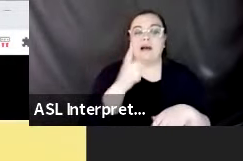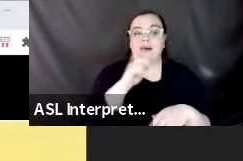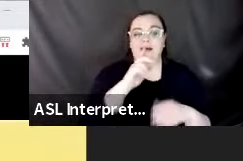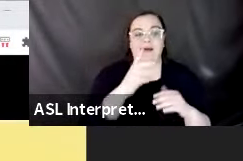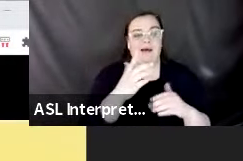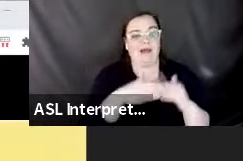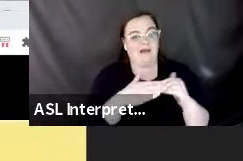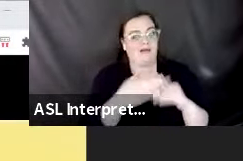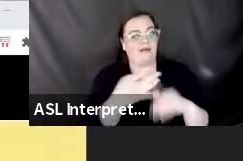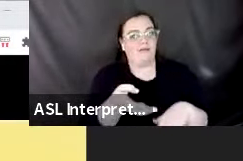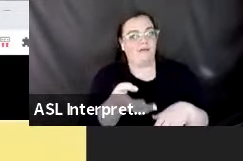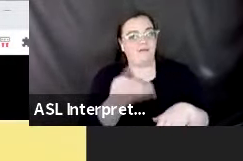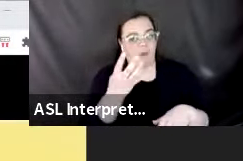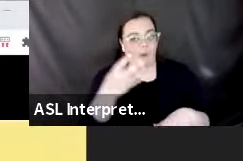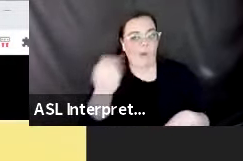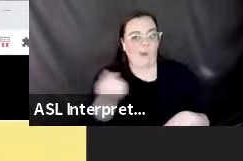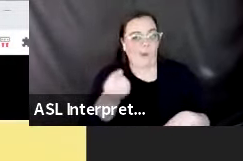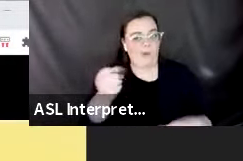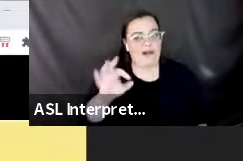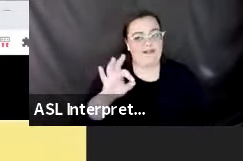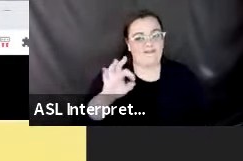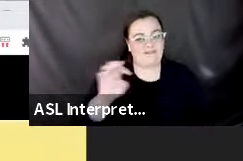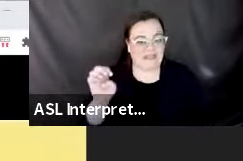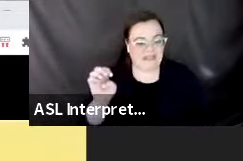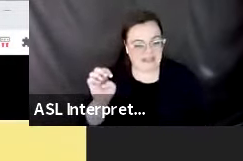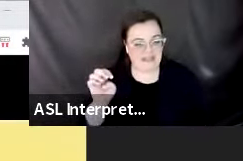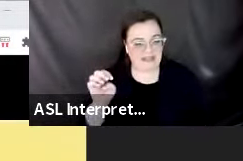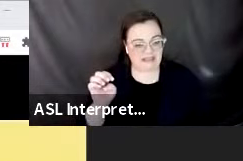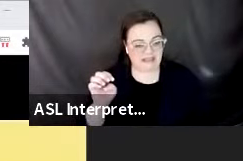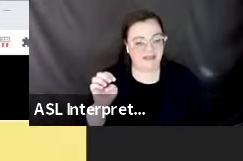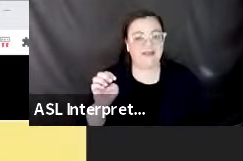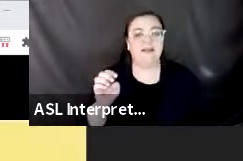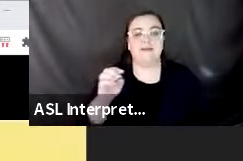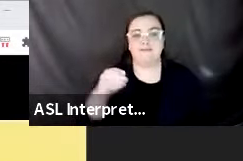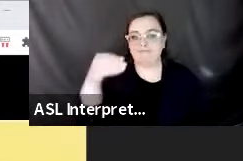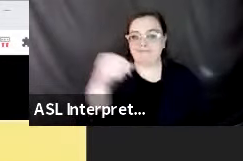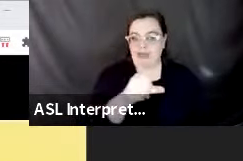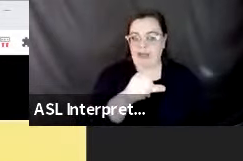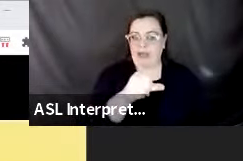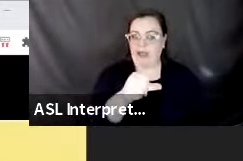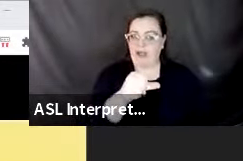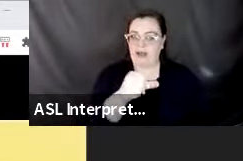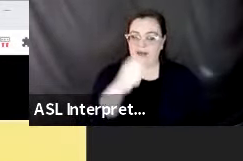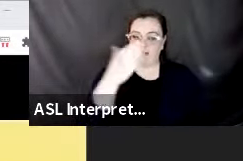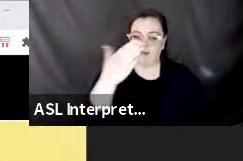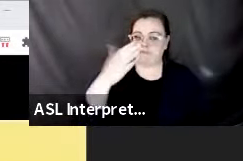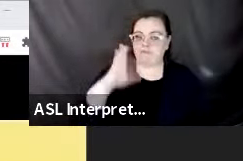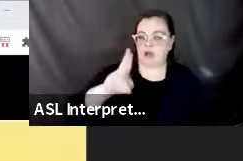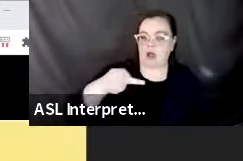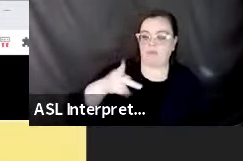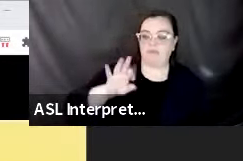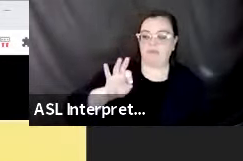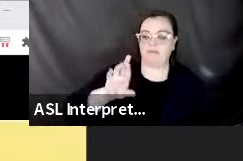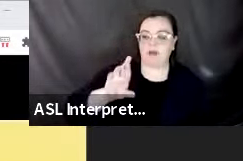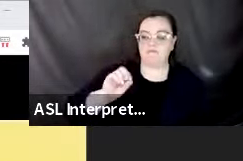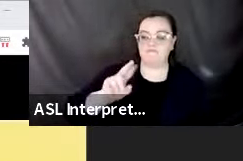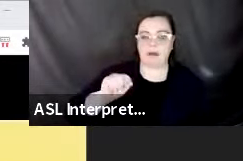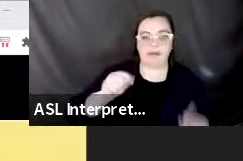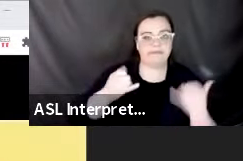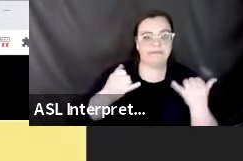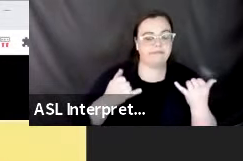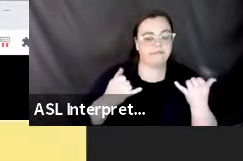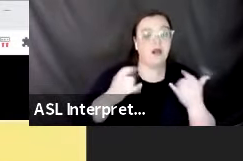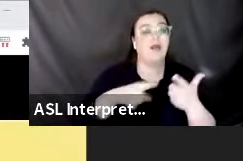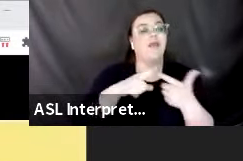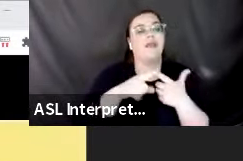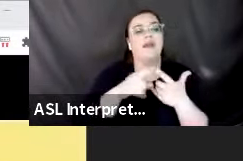cycles or 4 holding fees to be paid upfront. And just like with the traditional, they can